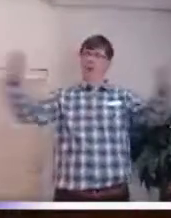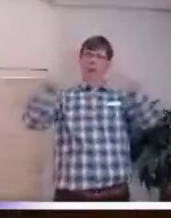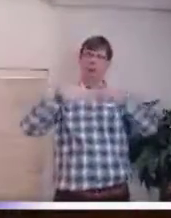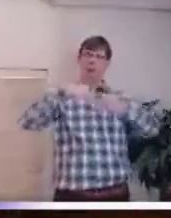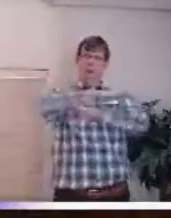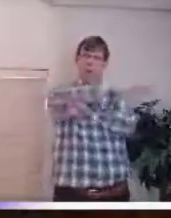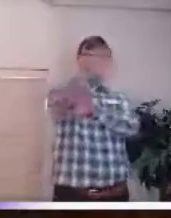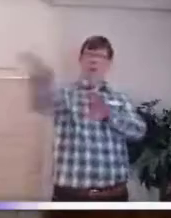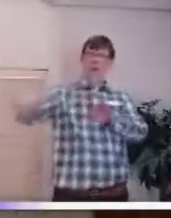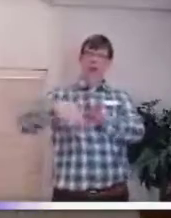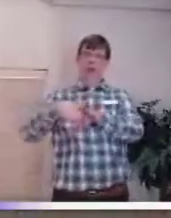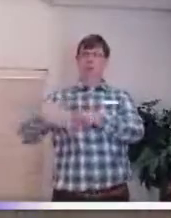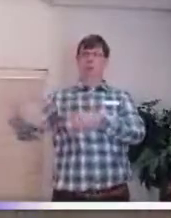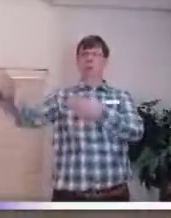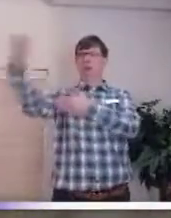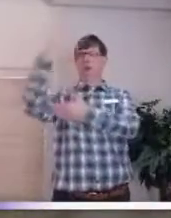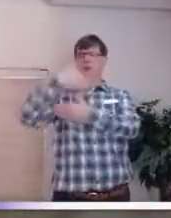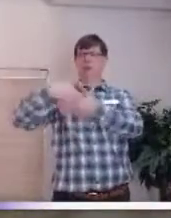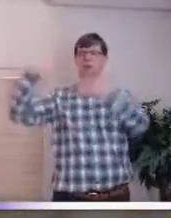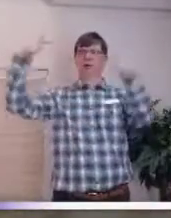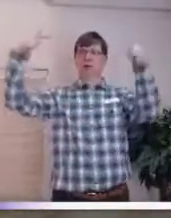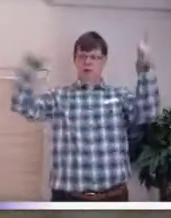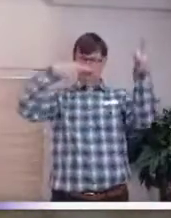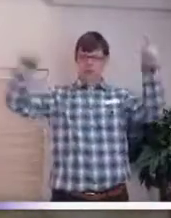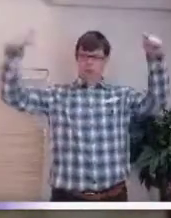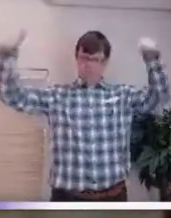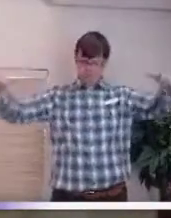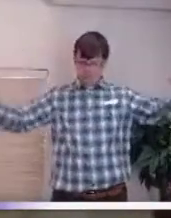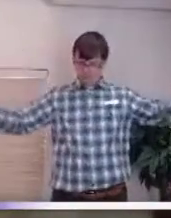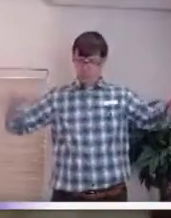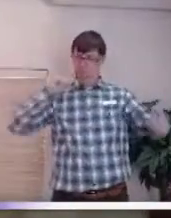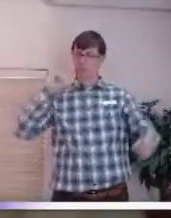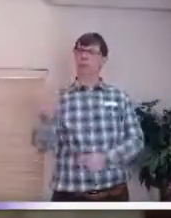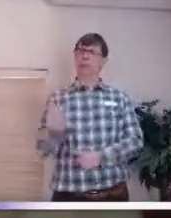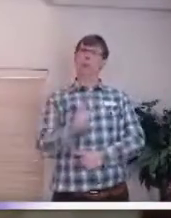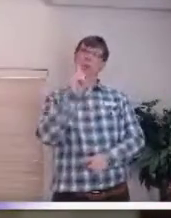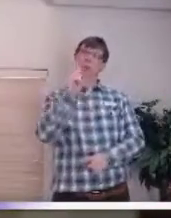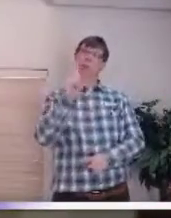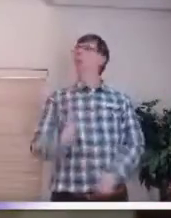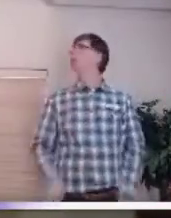all in this space, we are one.